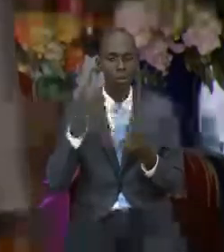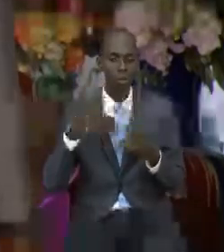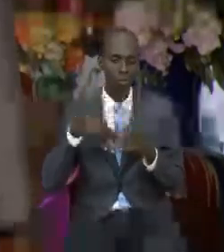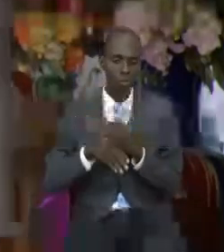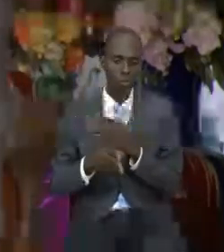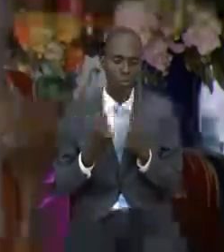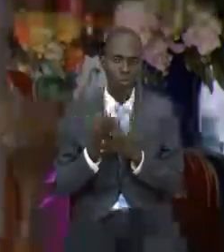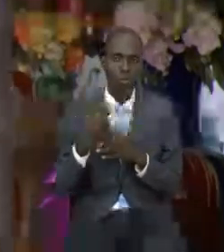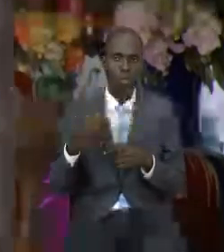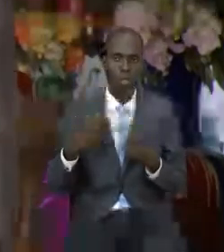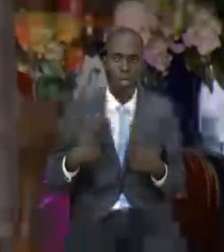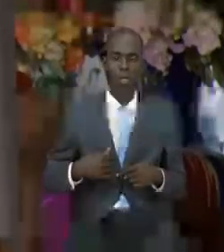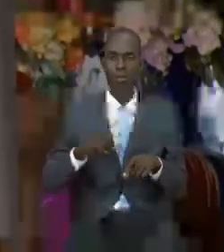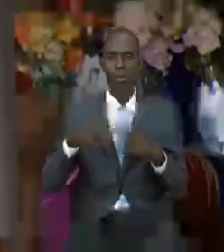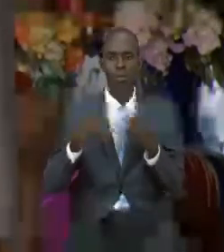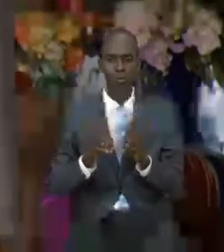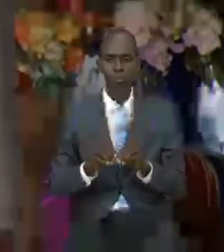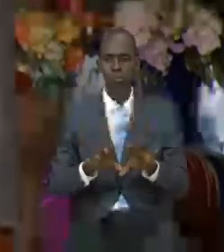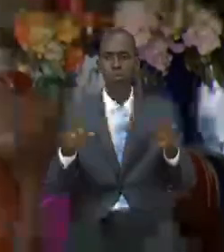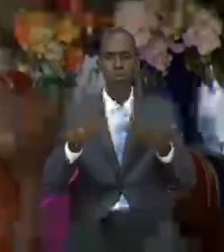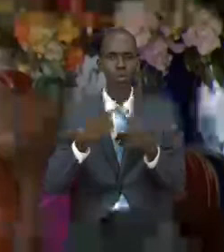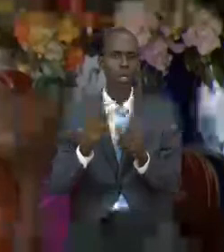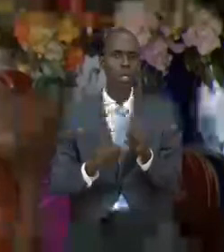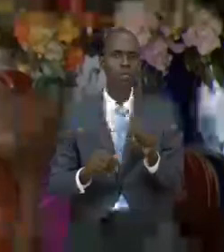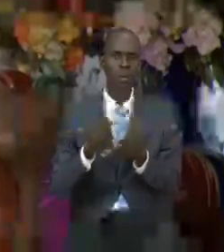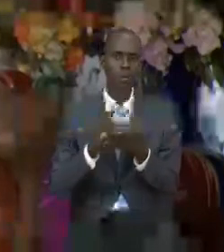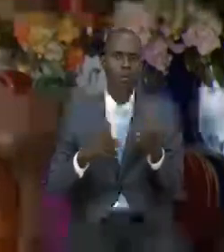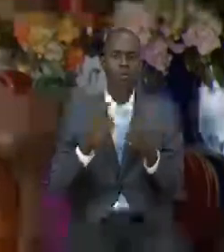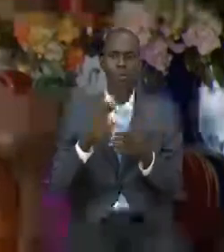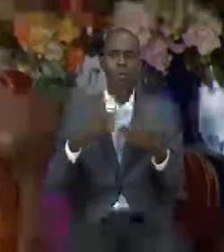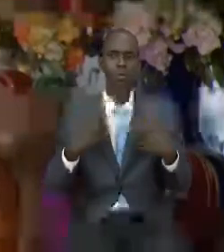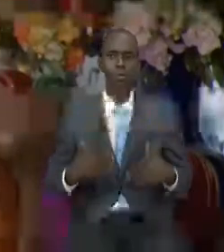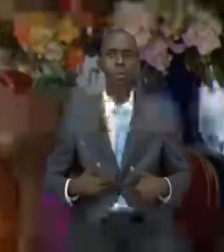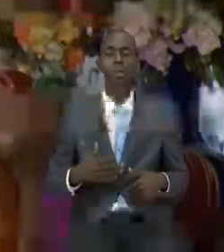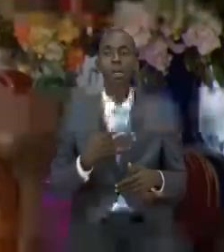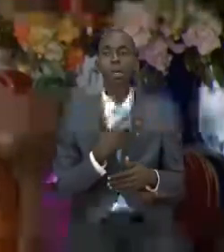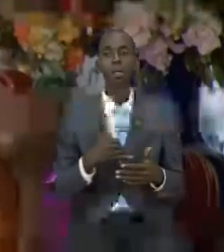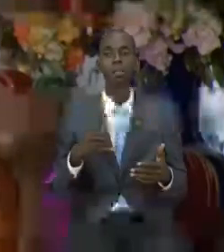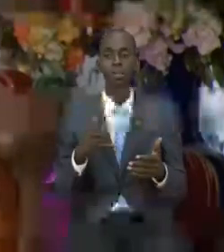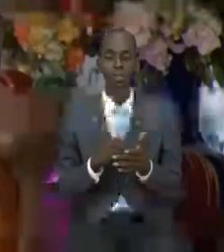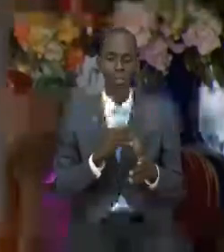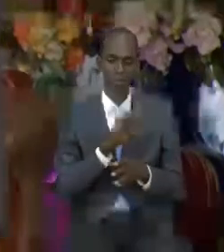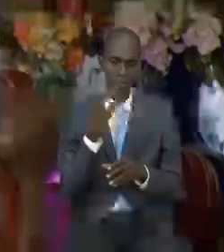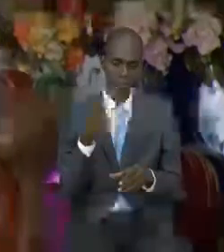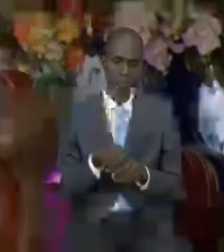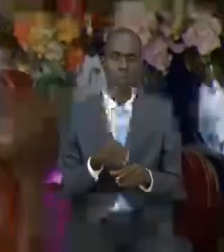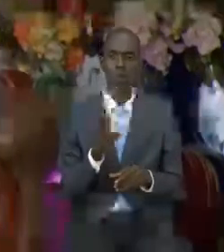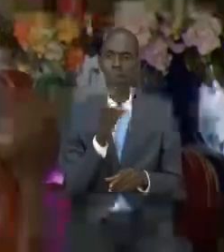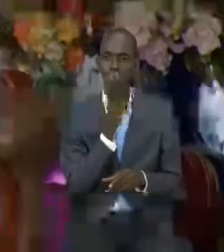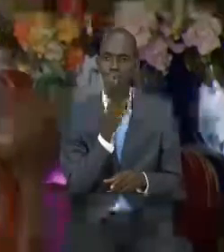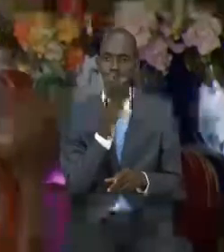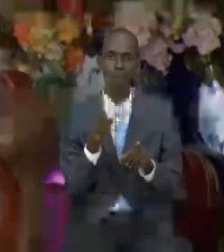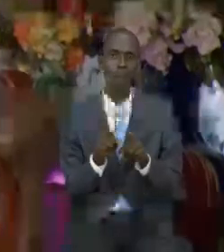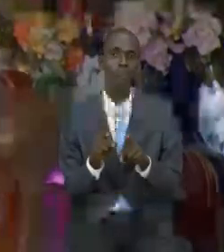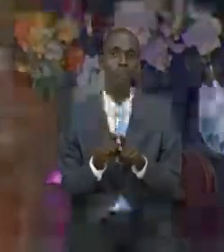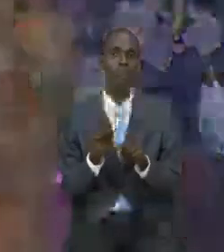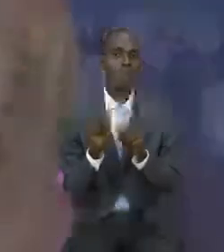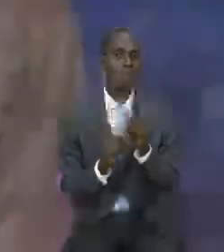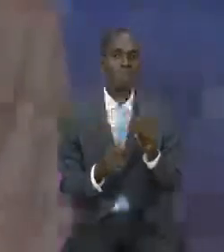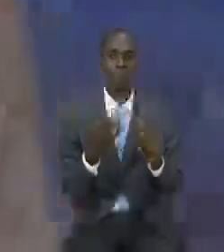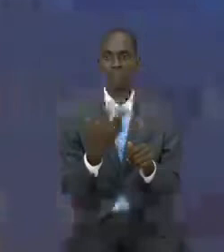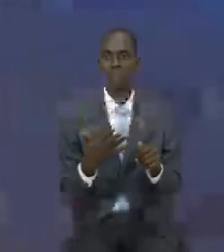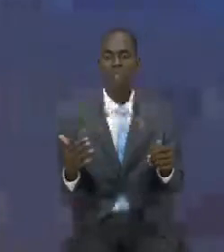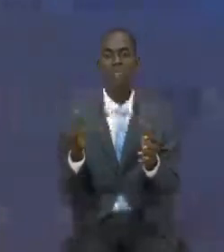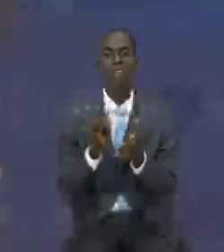get to all the parts of your body. And it includes water as well. Everything that